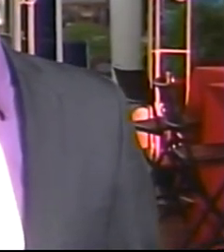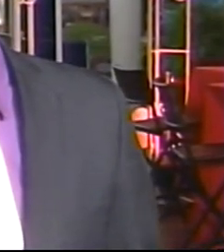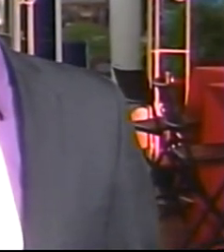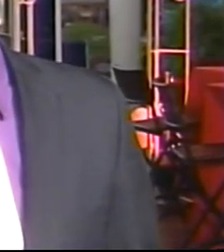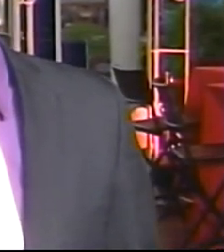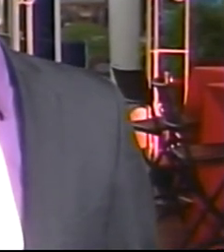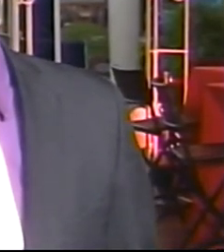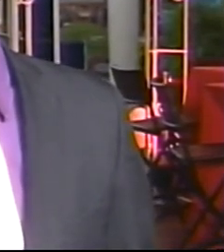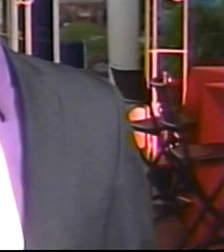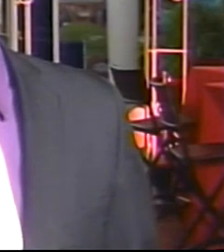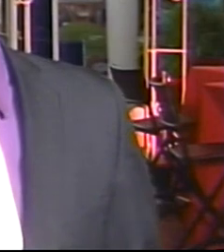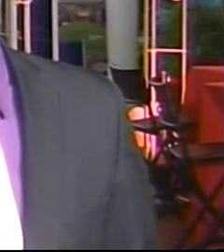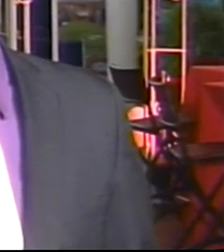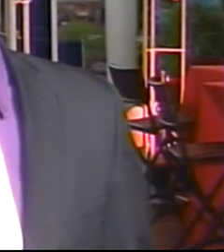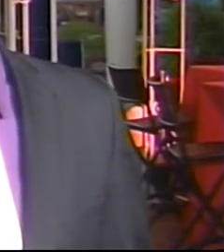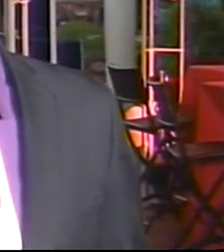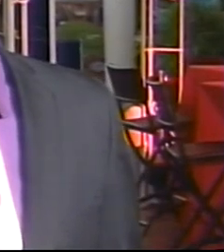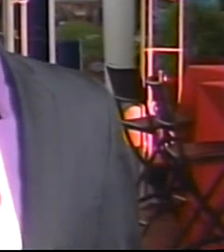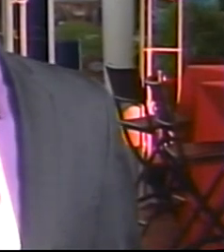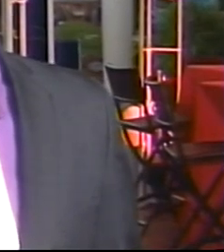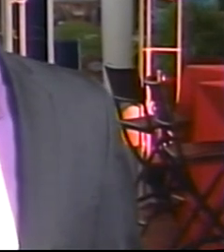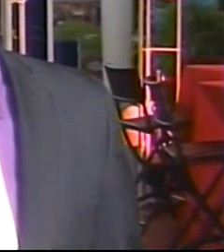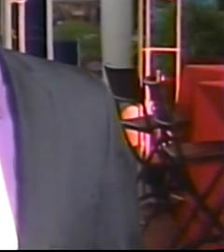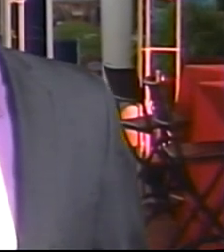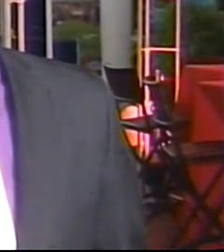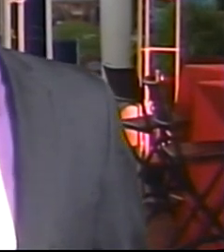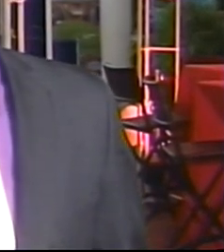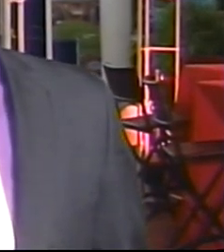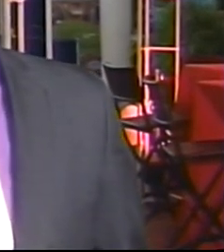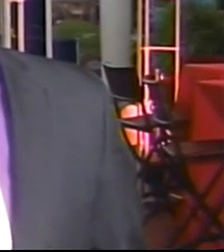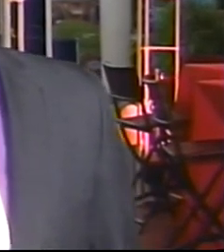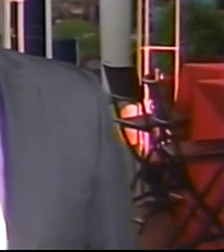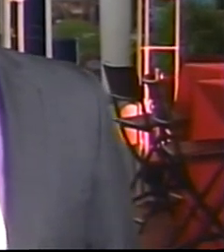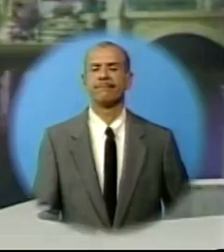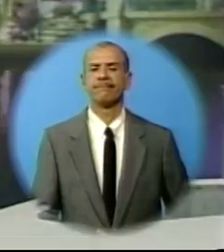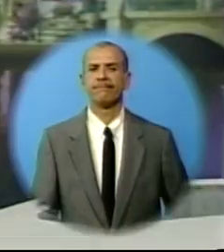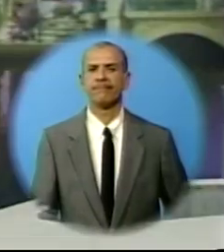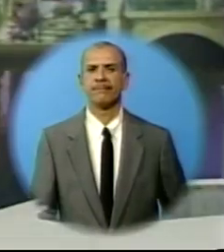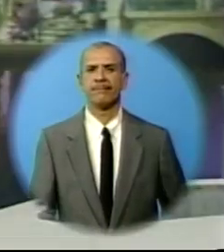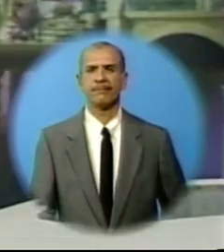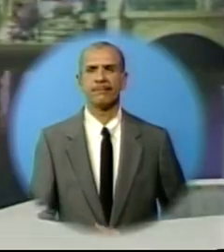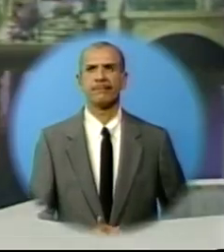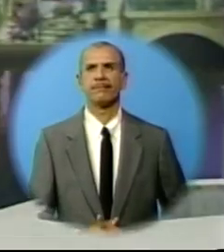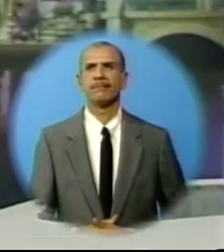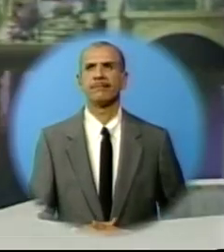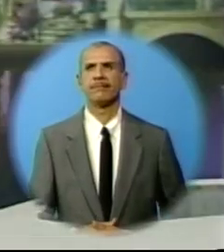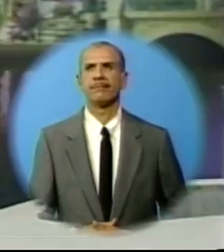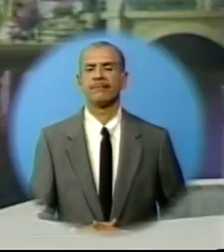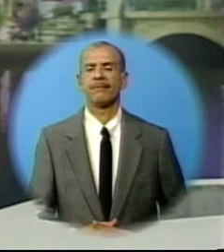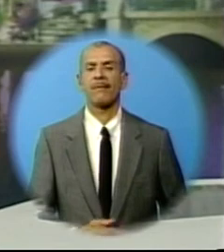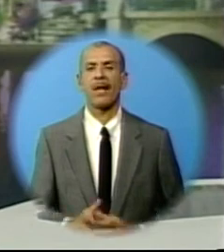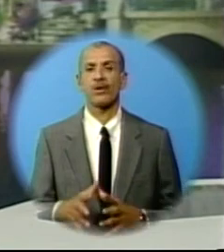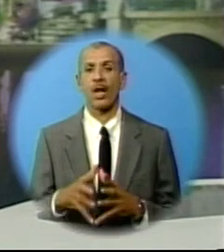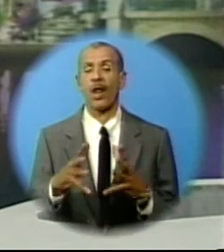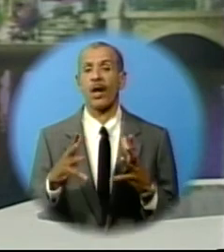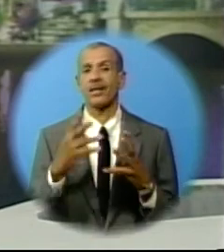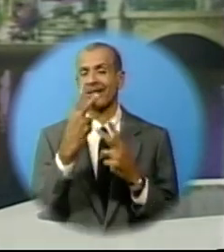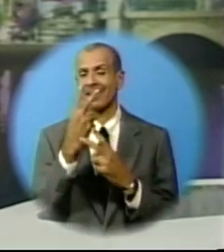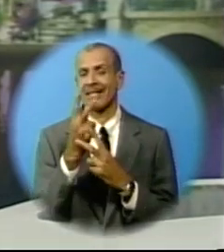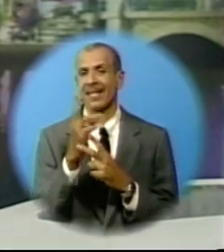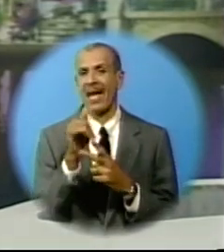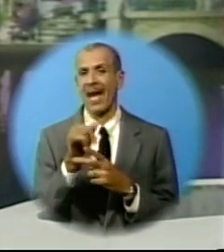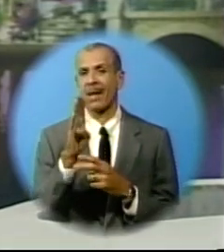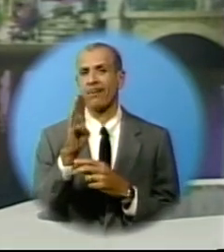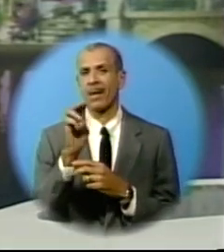it wraps up on Monday. So from here at LESC, back over to you, Lisa. Thank you so much, Ryan. So lots to see and do over